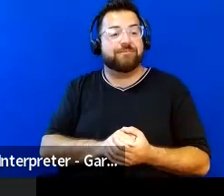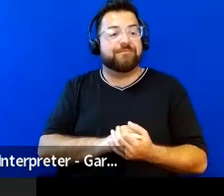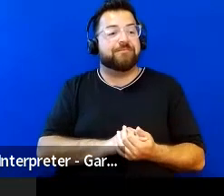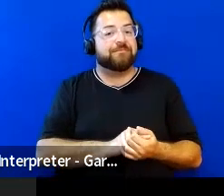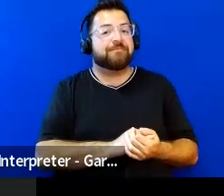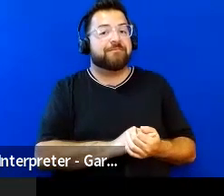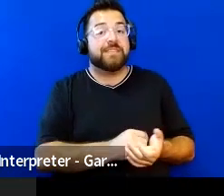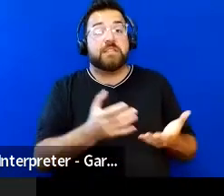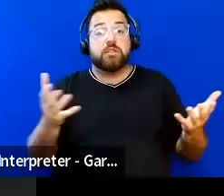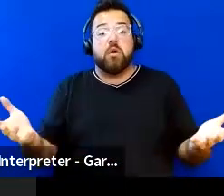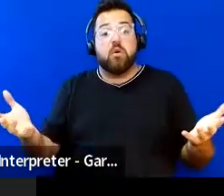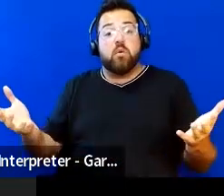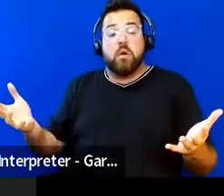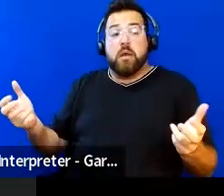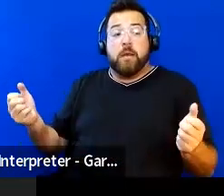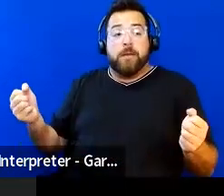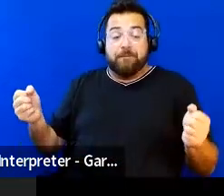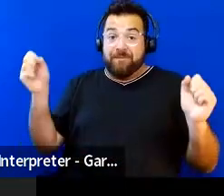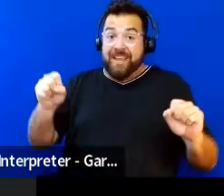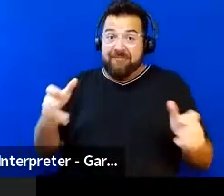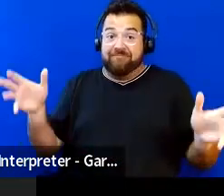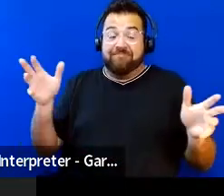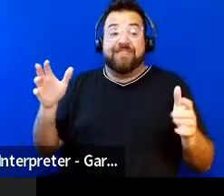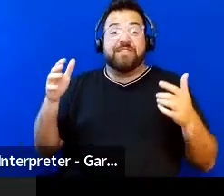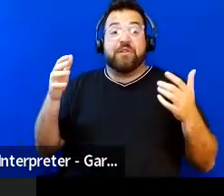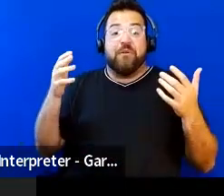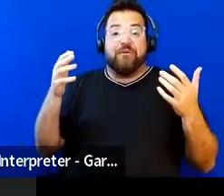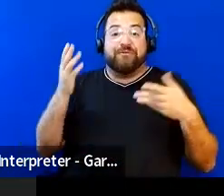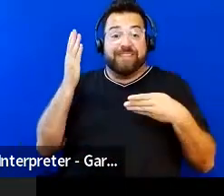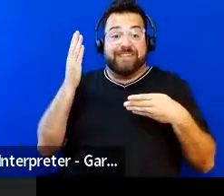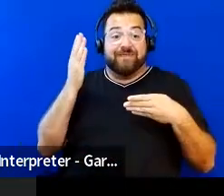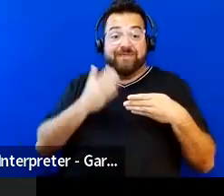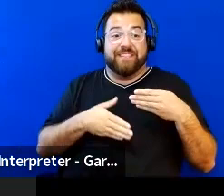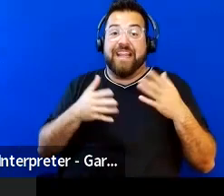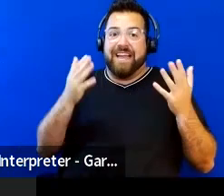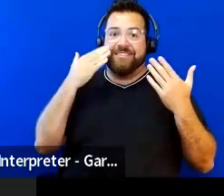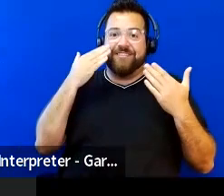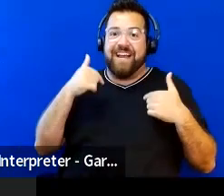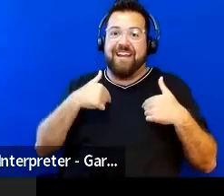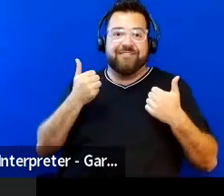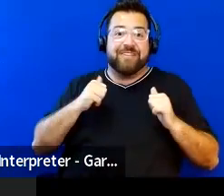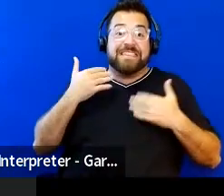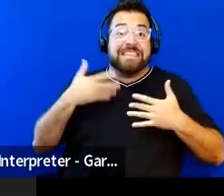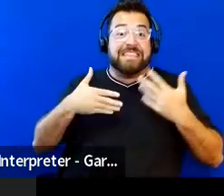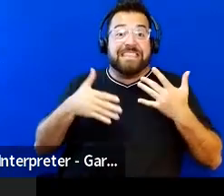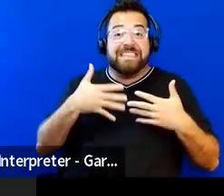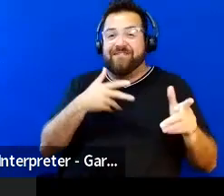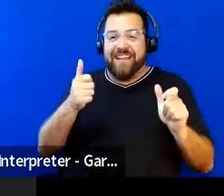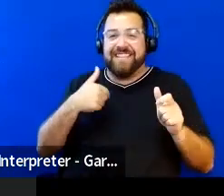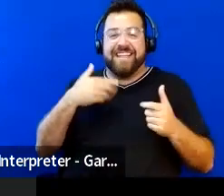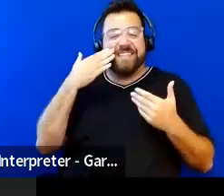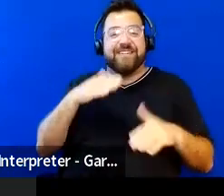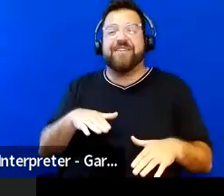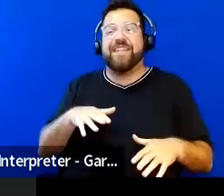And so, yeah, so we got done, and I know I was going so fast through all of those. I know